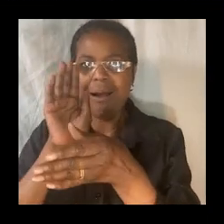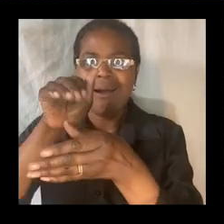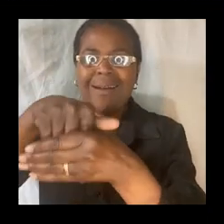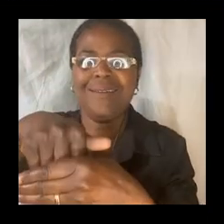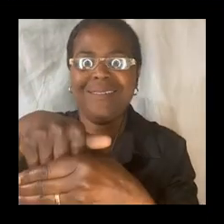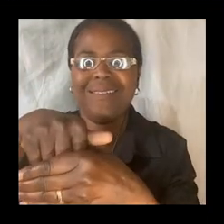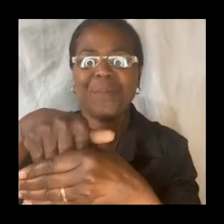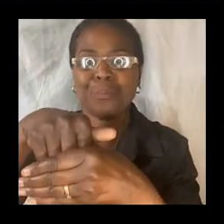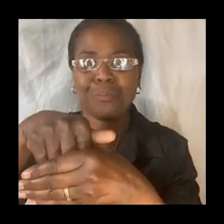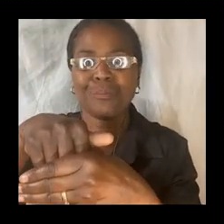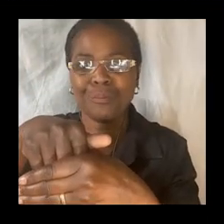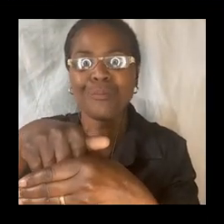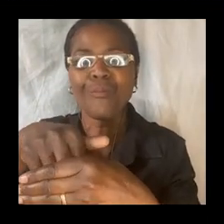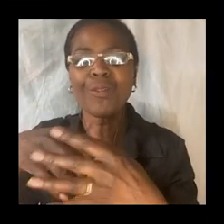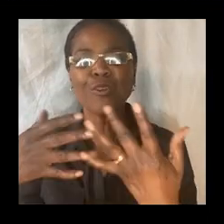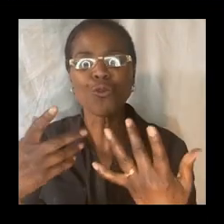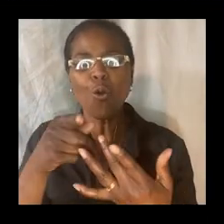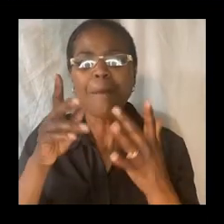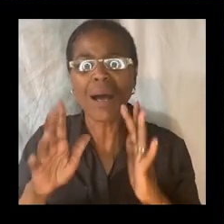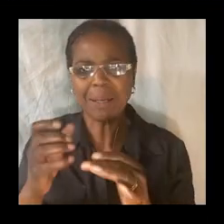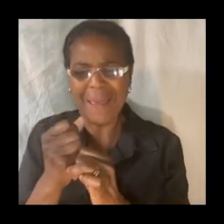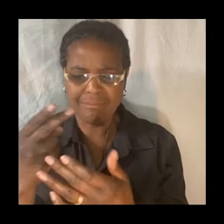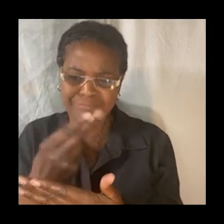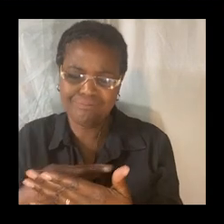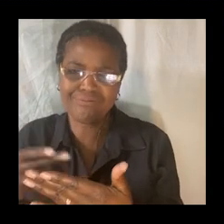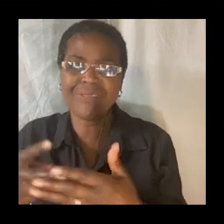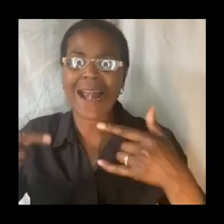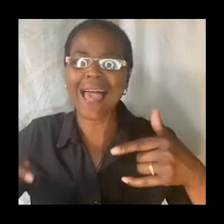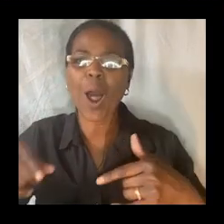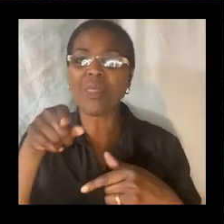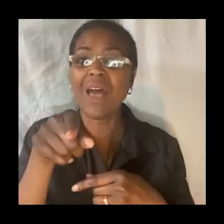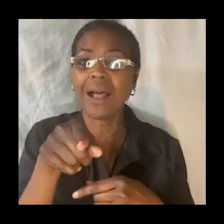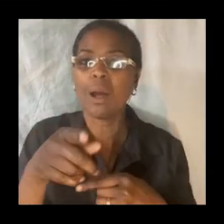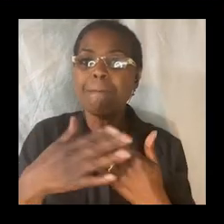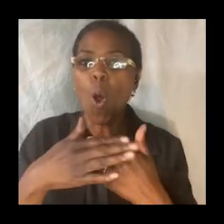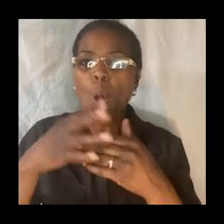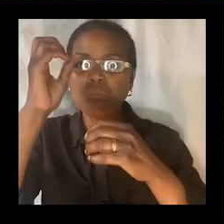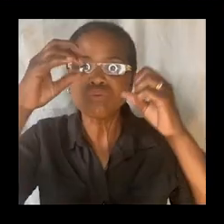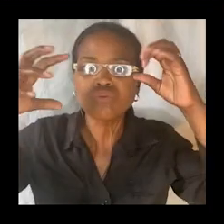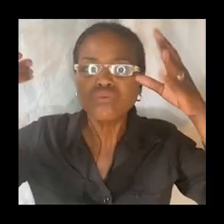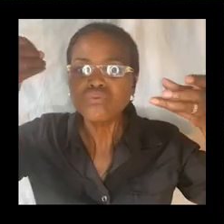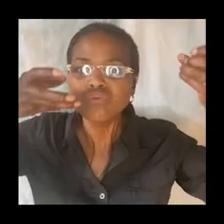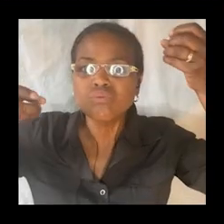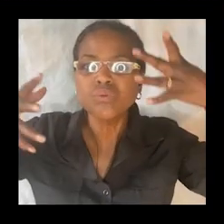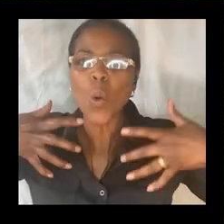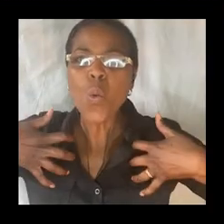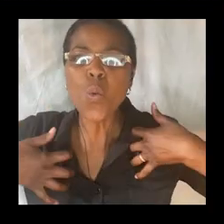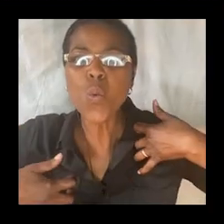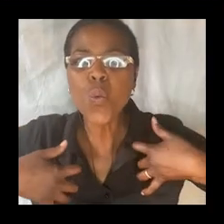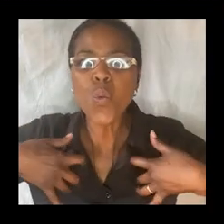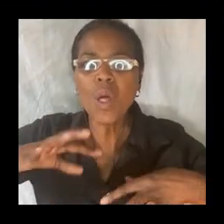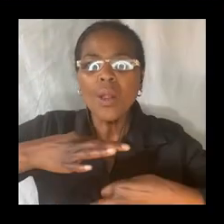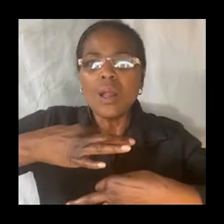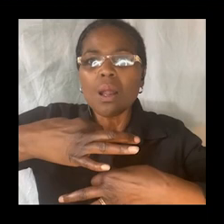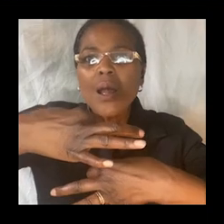in the action. And so you need to make images that allow that and allow room for growth and further imagination and wonder. And